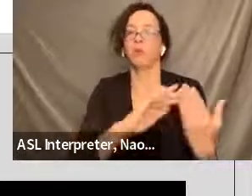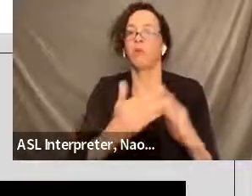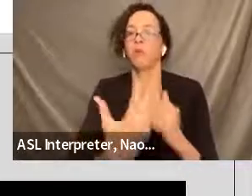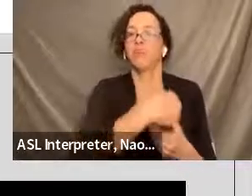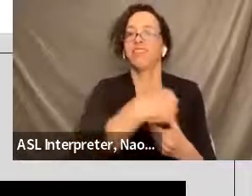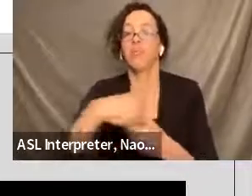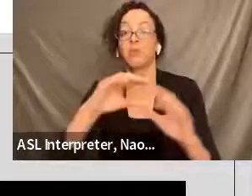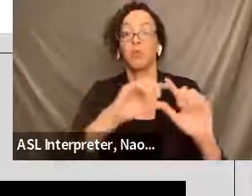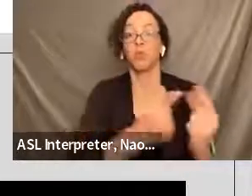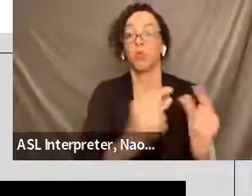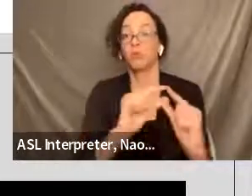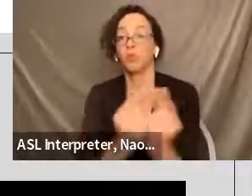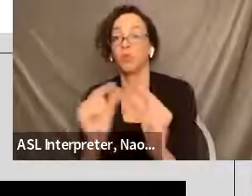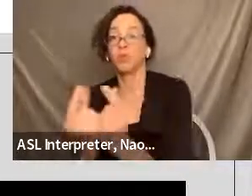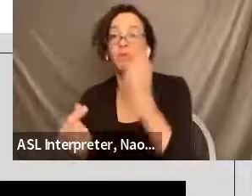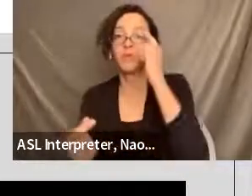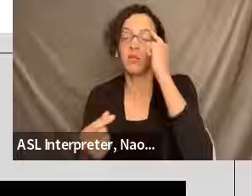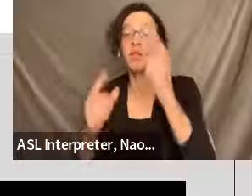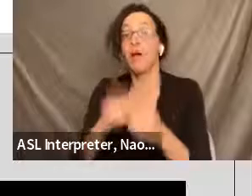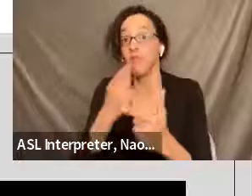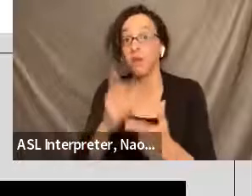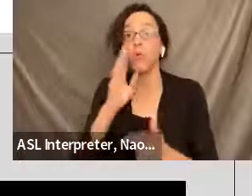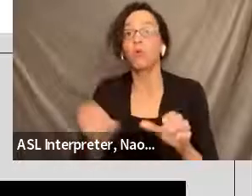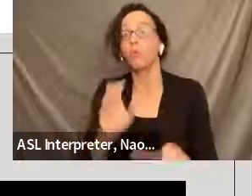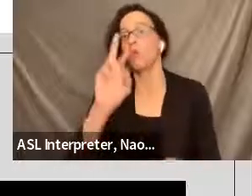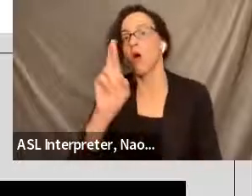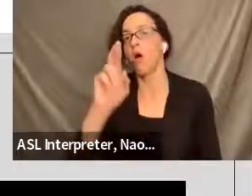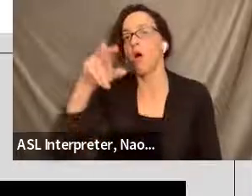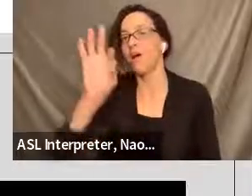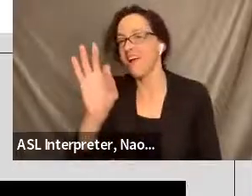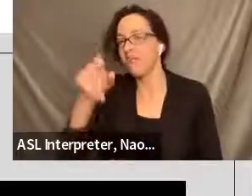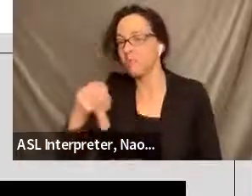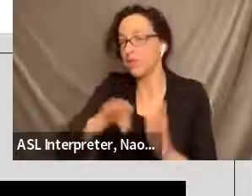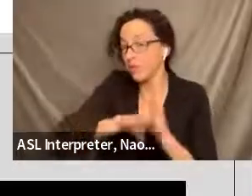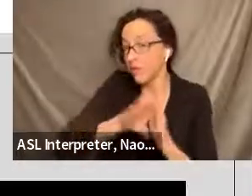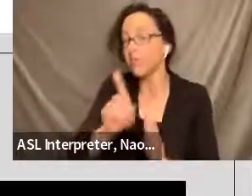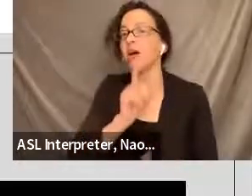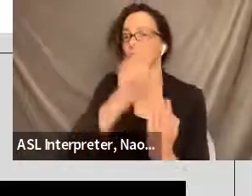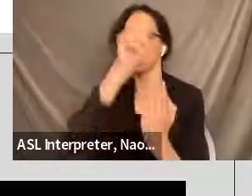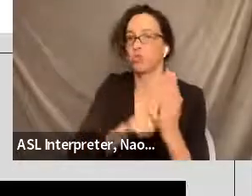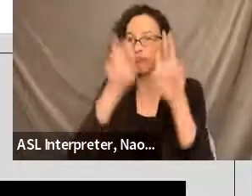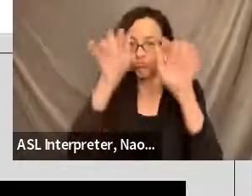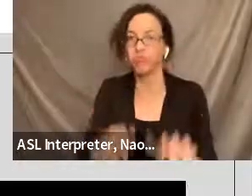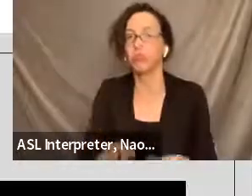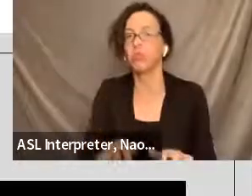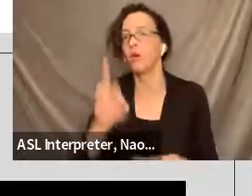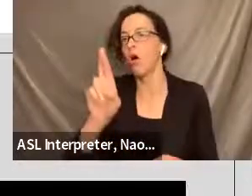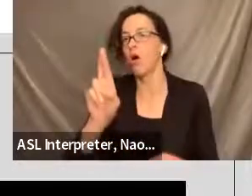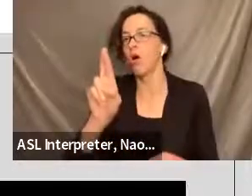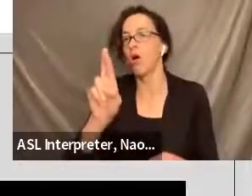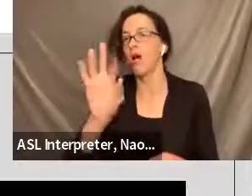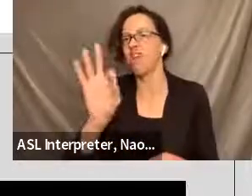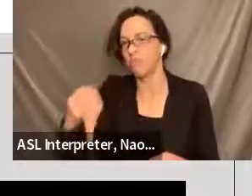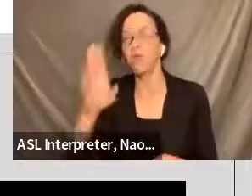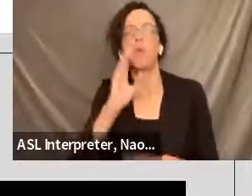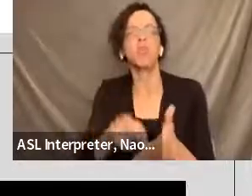we'll do the RFP development, the actual writing of the RFP, which will take a minute.